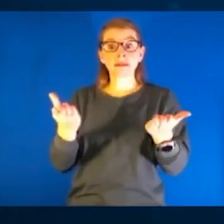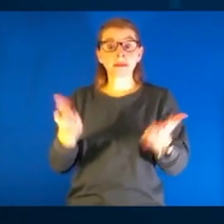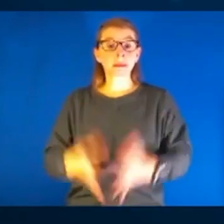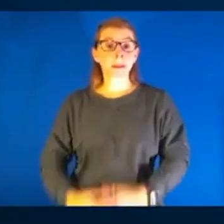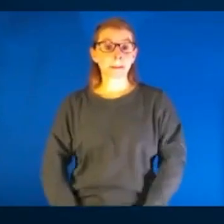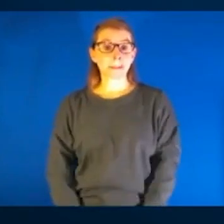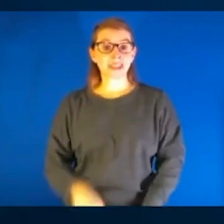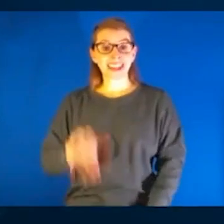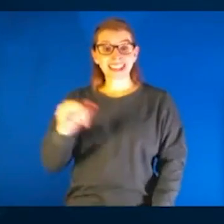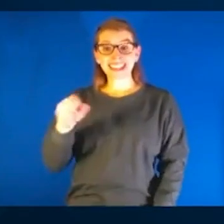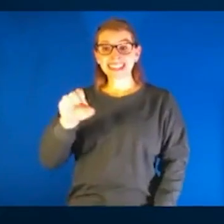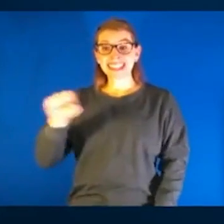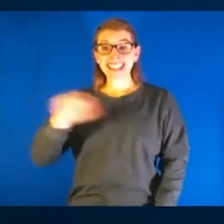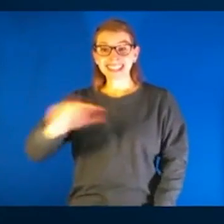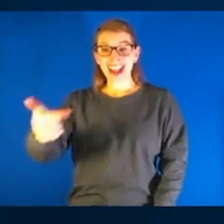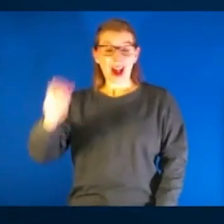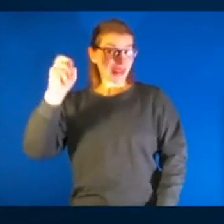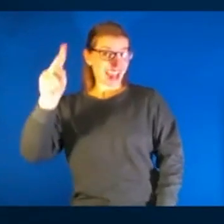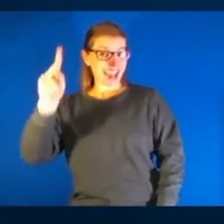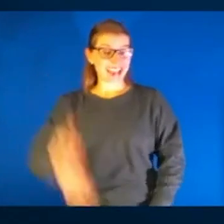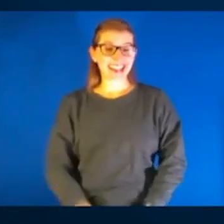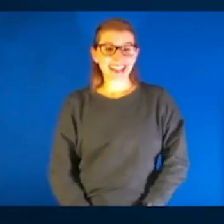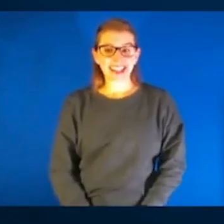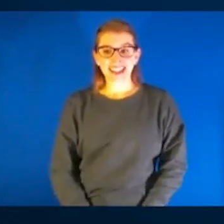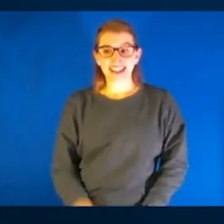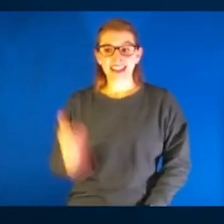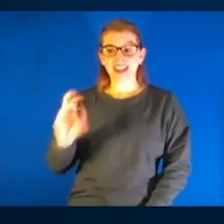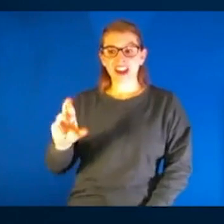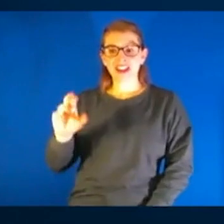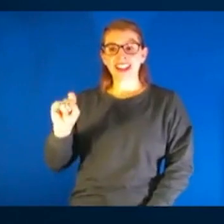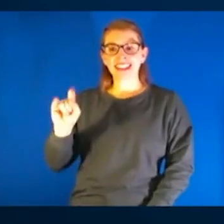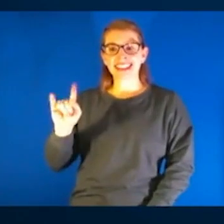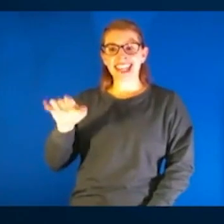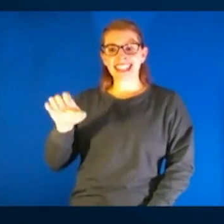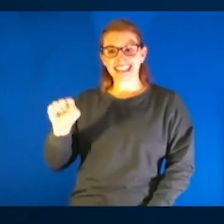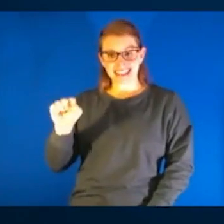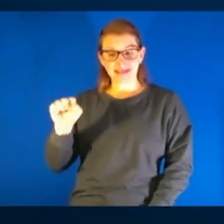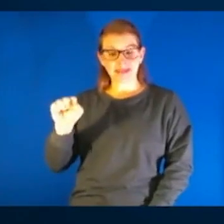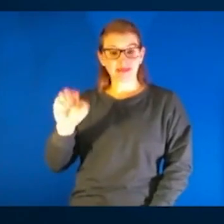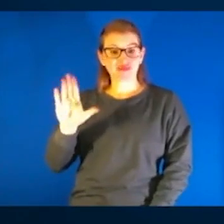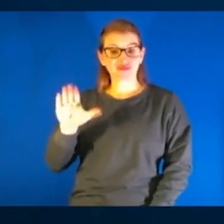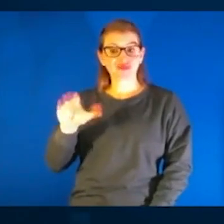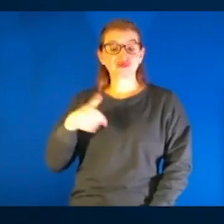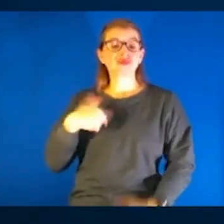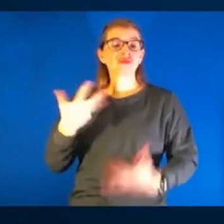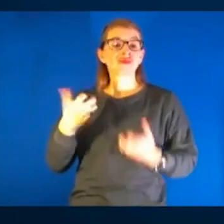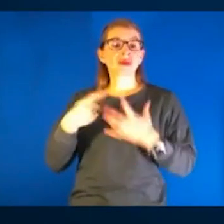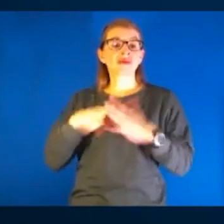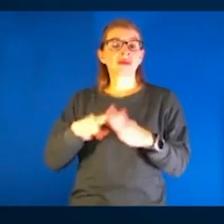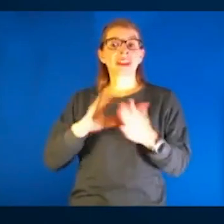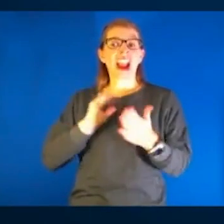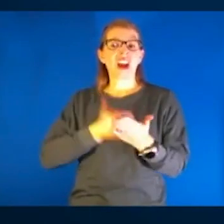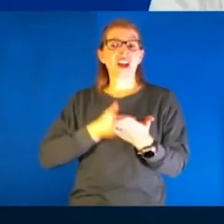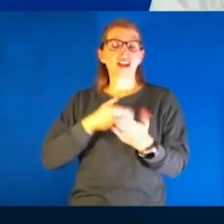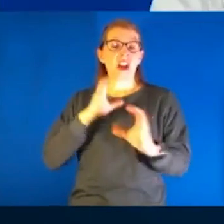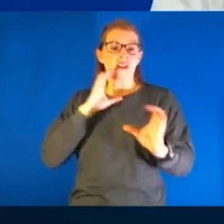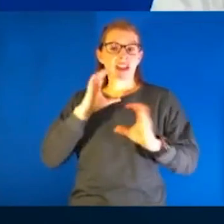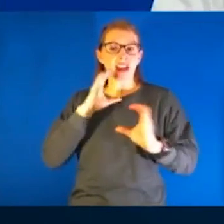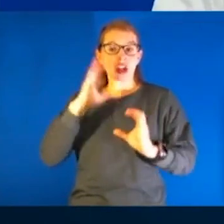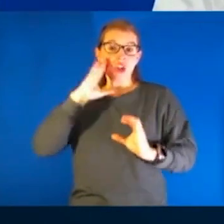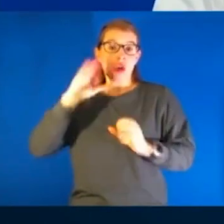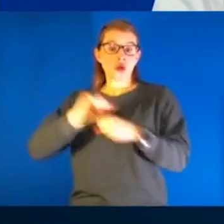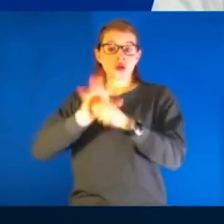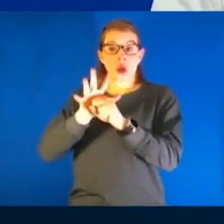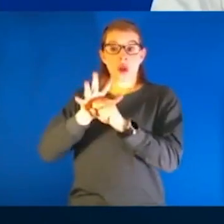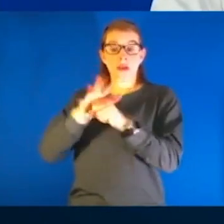Jess. Okay, so Dr. Stites, I just want to kind of kick off our conversation, but as we know, COVID is dominating the